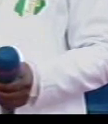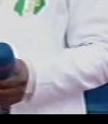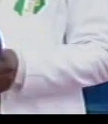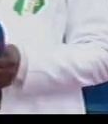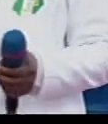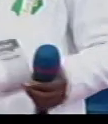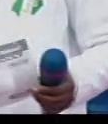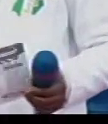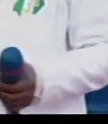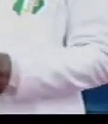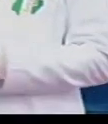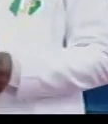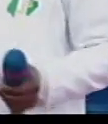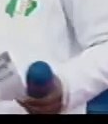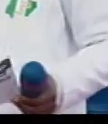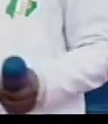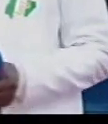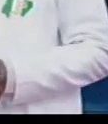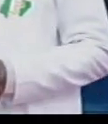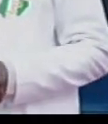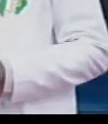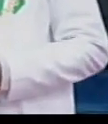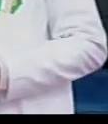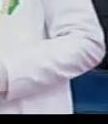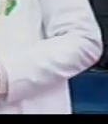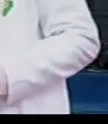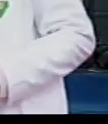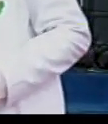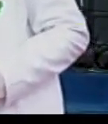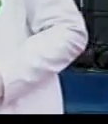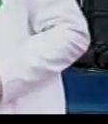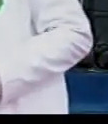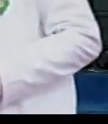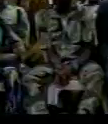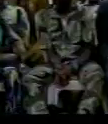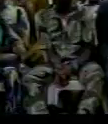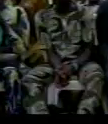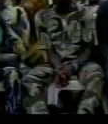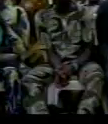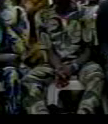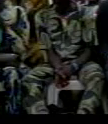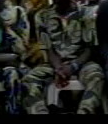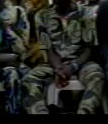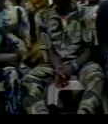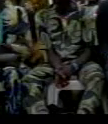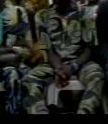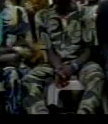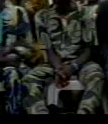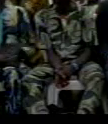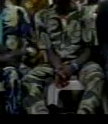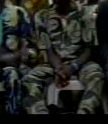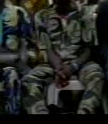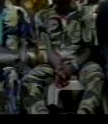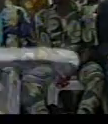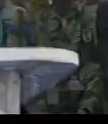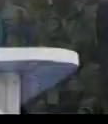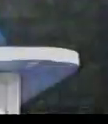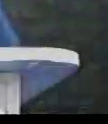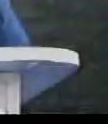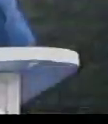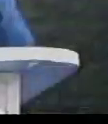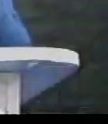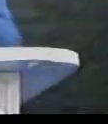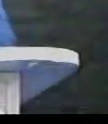So obviously, this was a miracle. Praise ye the Lord. Hallelujah. Whatever the name of that